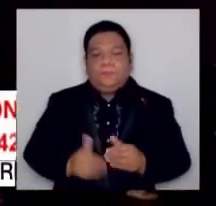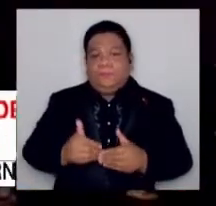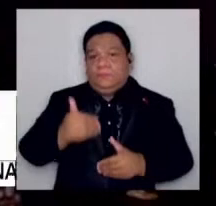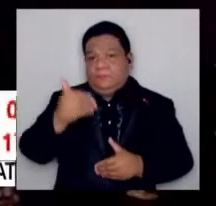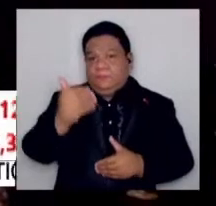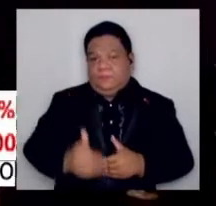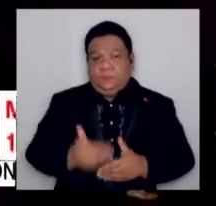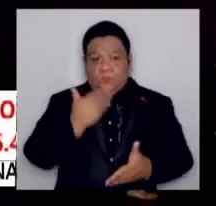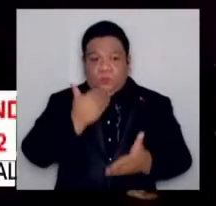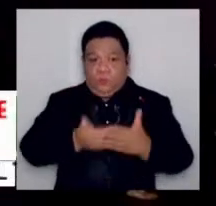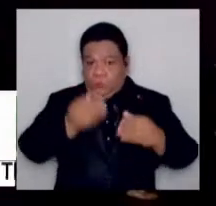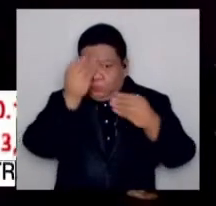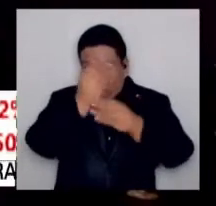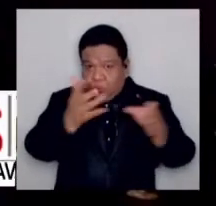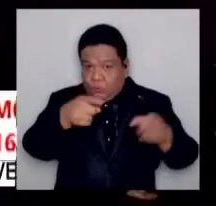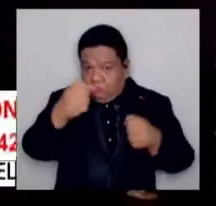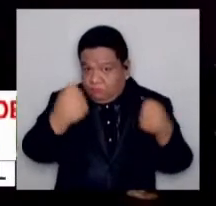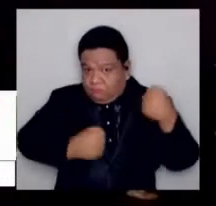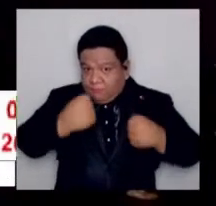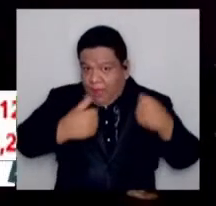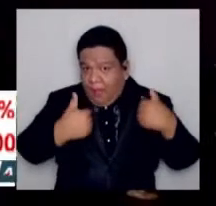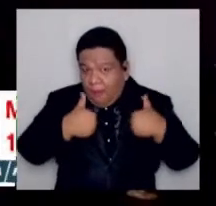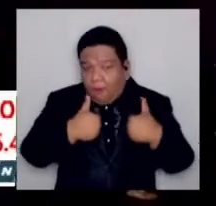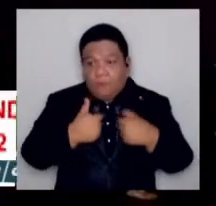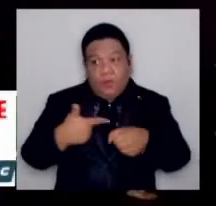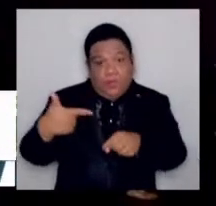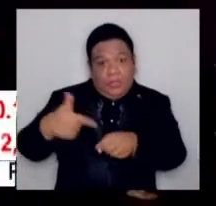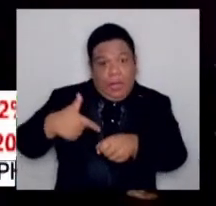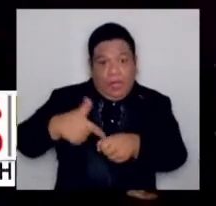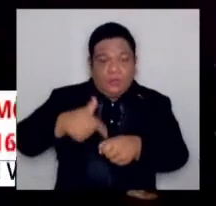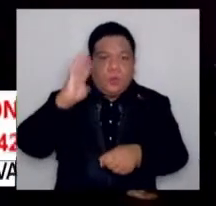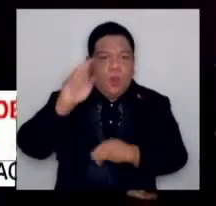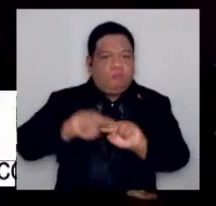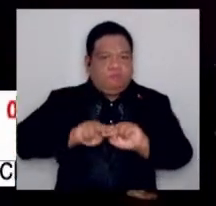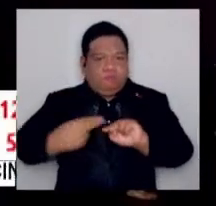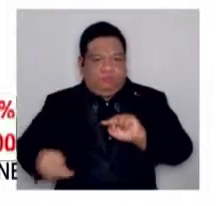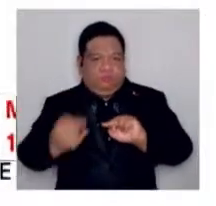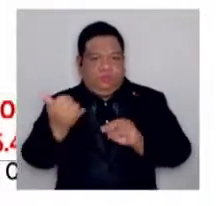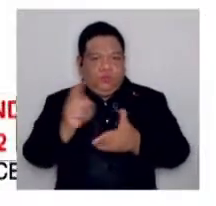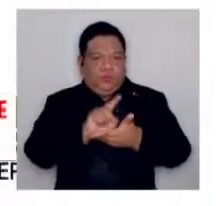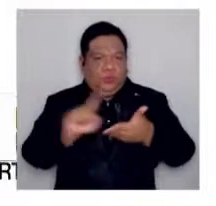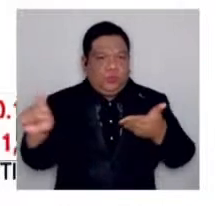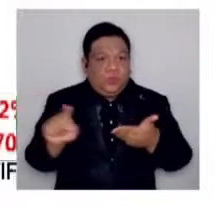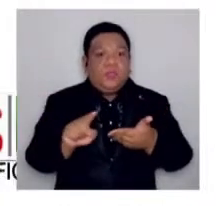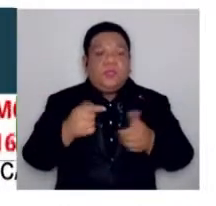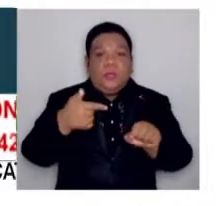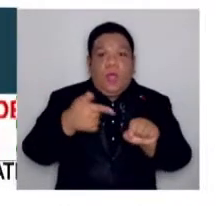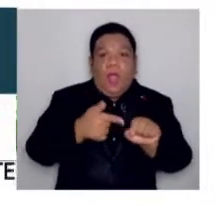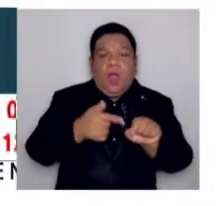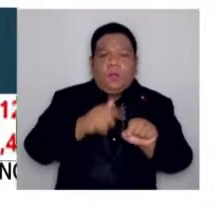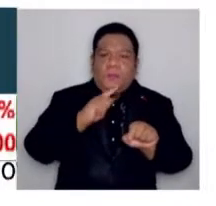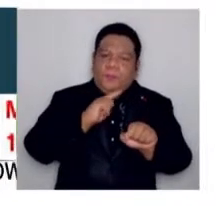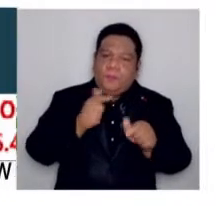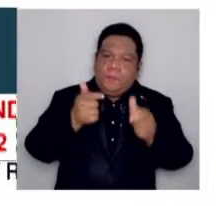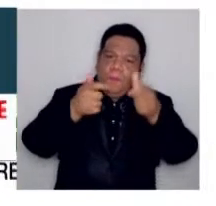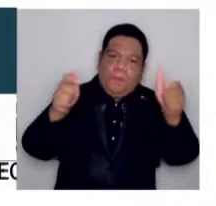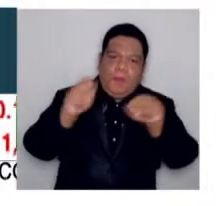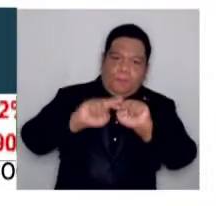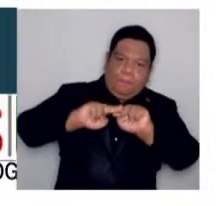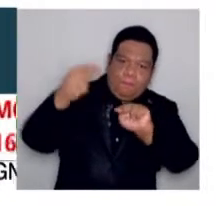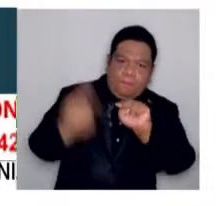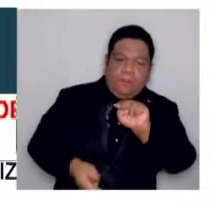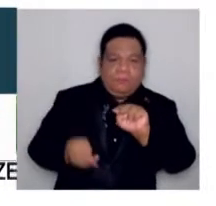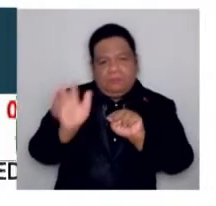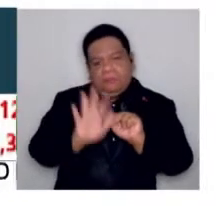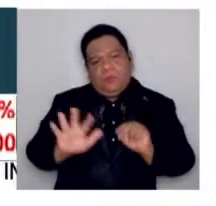Good news for Philippine motorists. Oil prices are set for a rollback this week. Gasoline prices may see the biggest cut of up to 1 peso